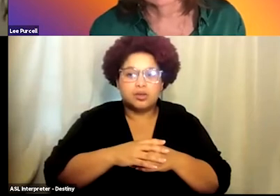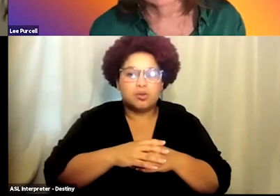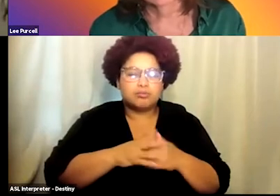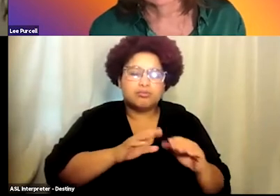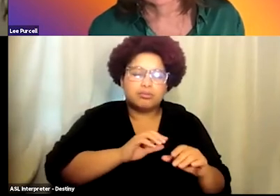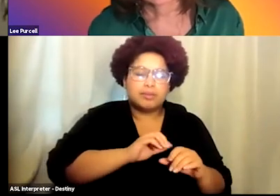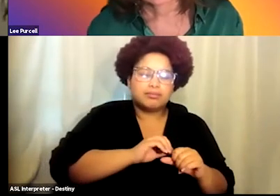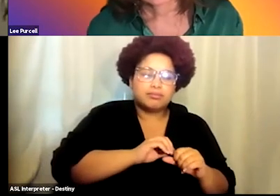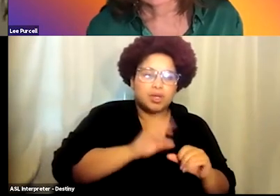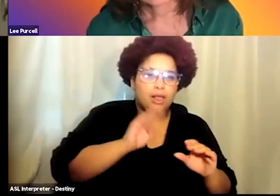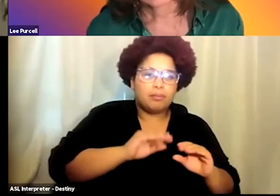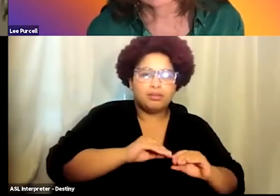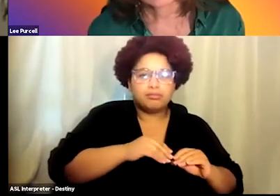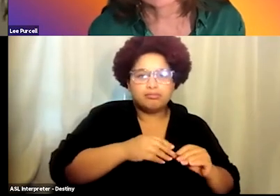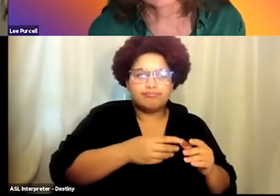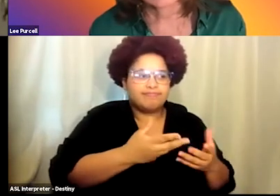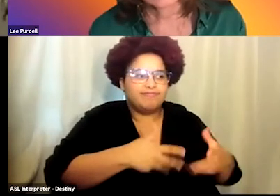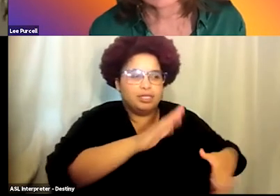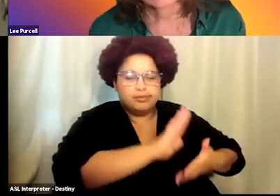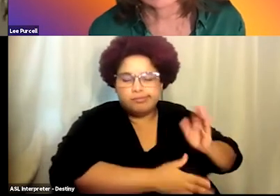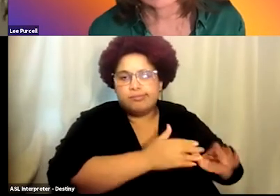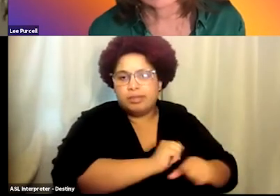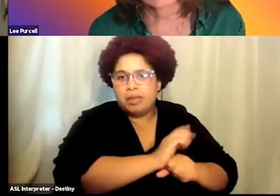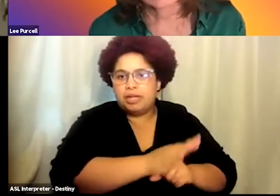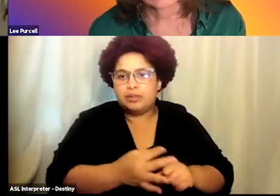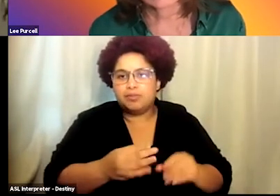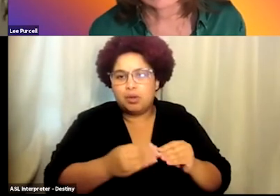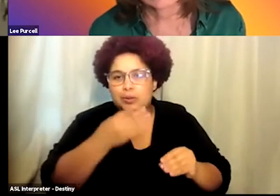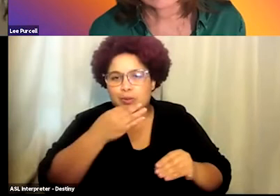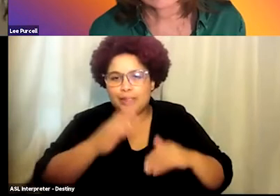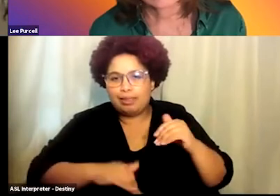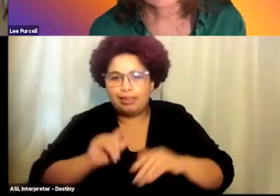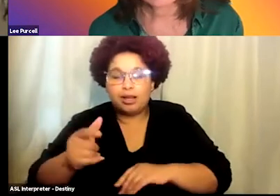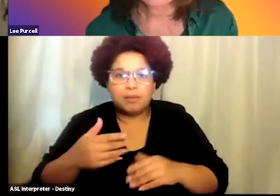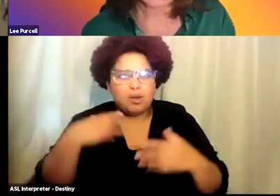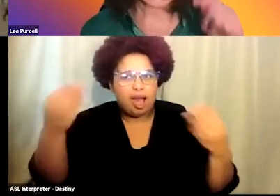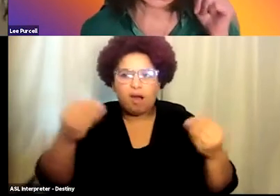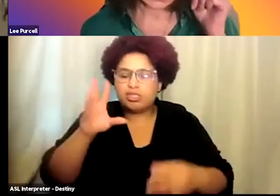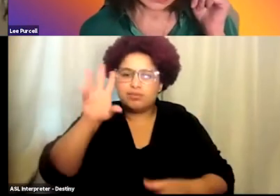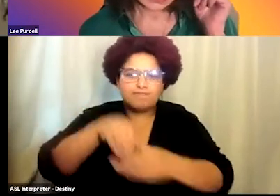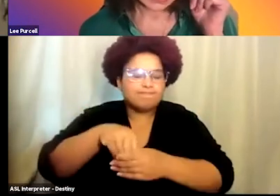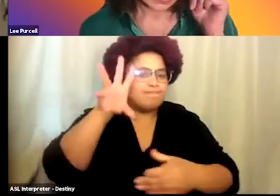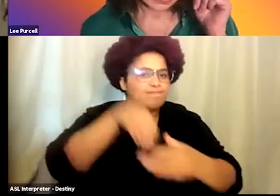this sooner than later. And but to get out there and just do as much as you can.